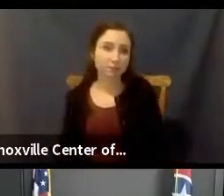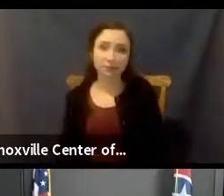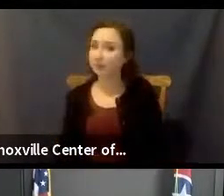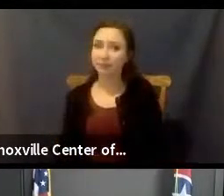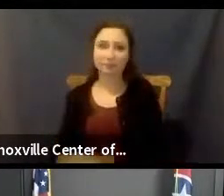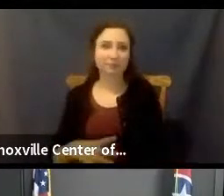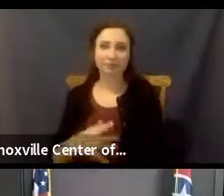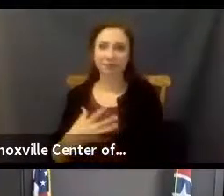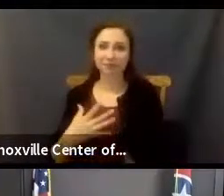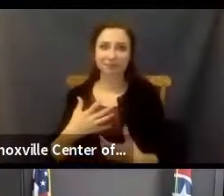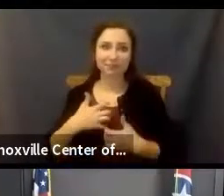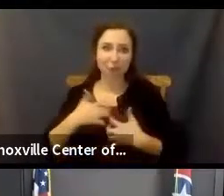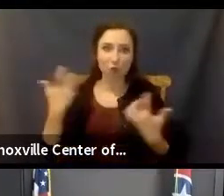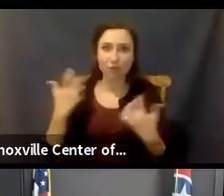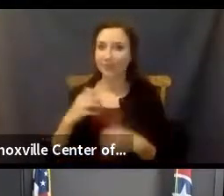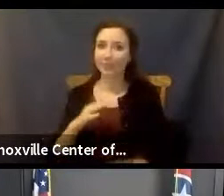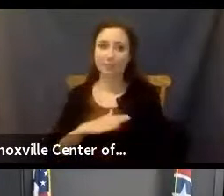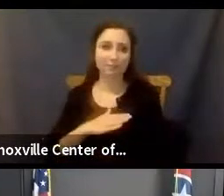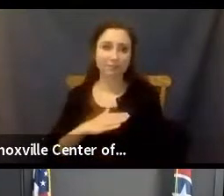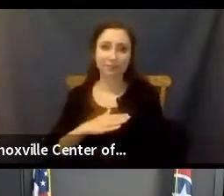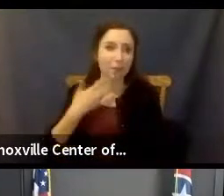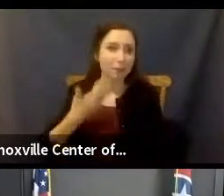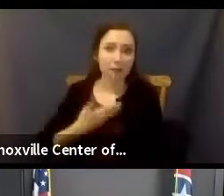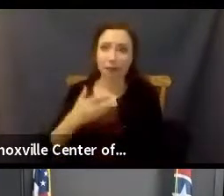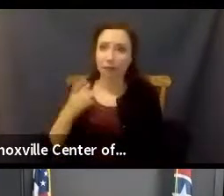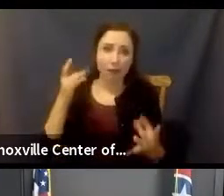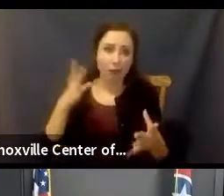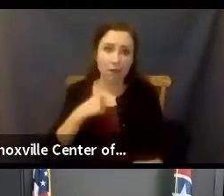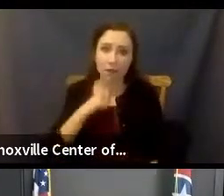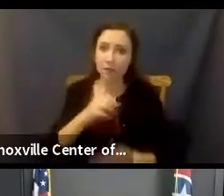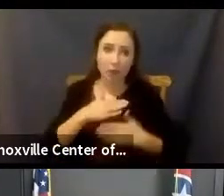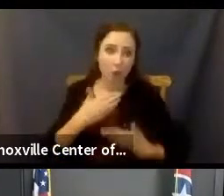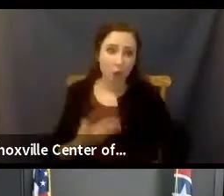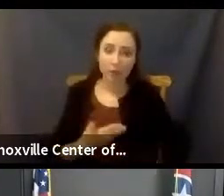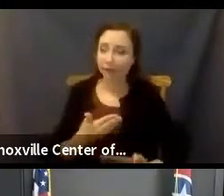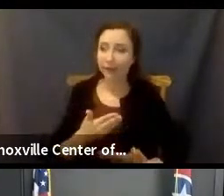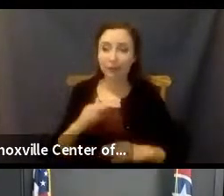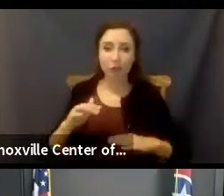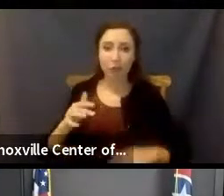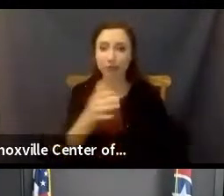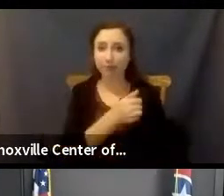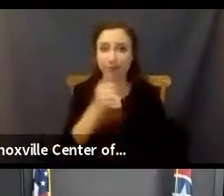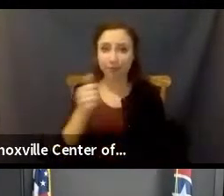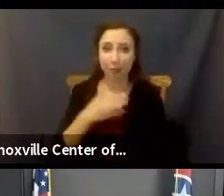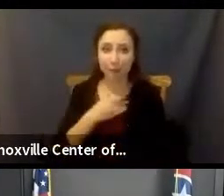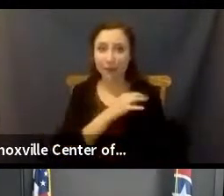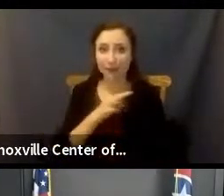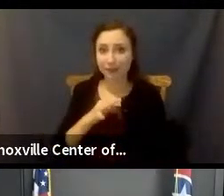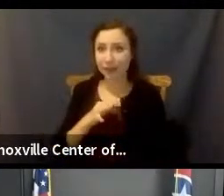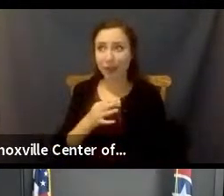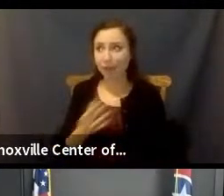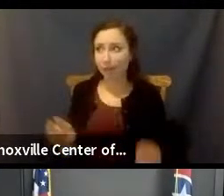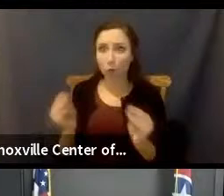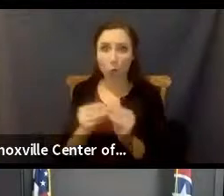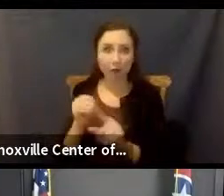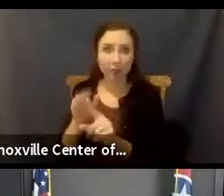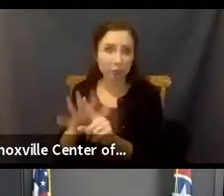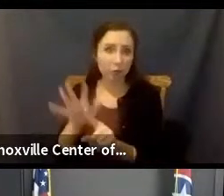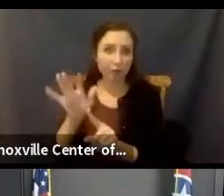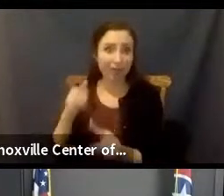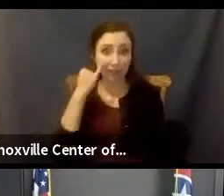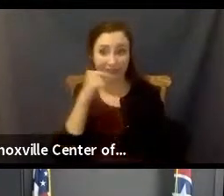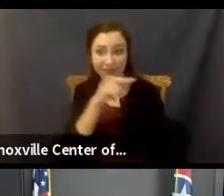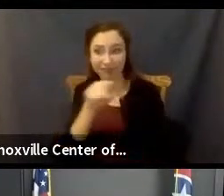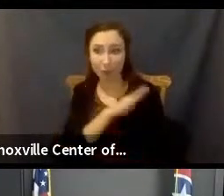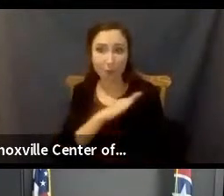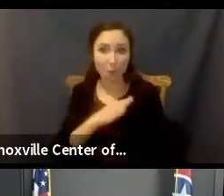so I'm not willing to put my staff into that position any more than they're already in that position. If this board tells me I have